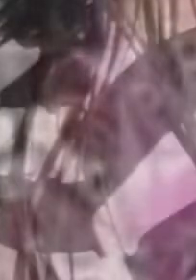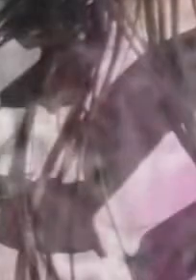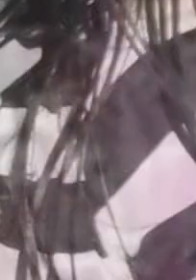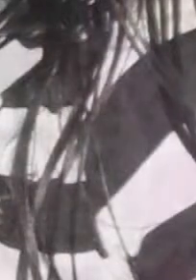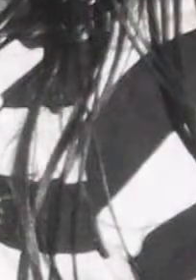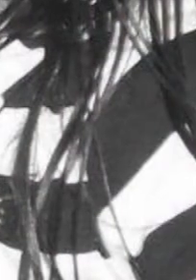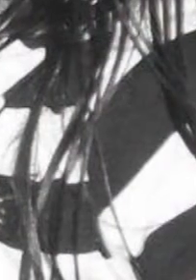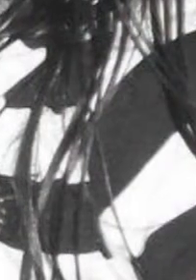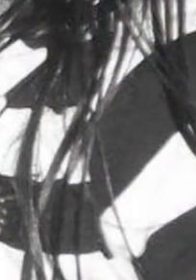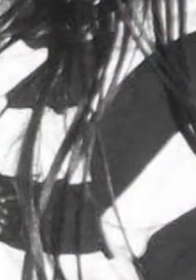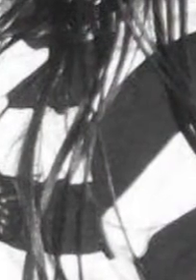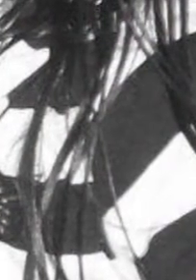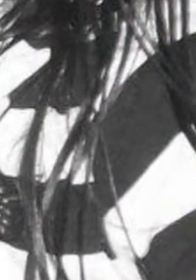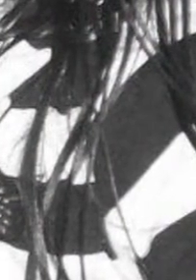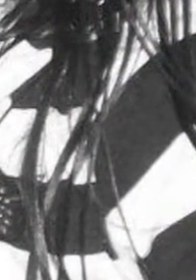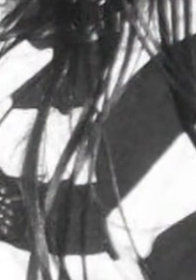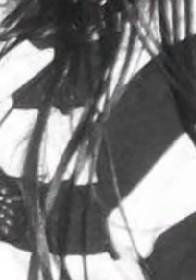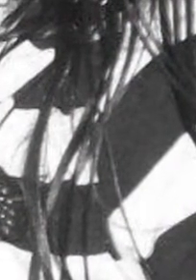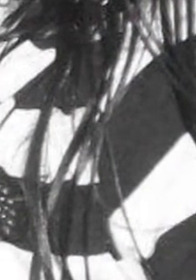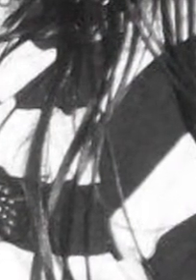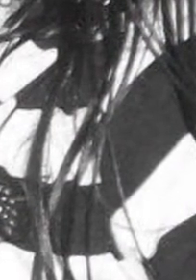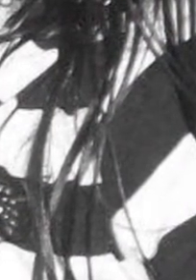Even if it takes 10 years.